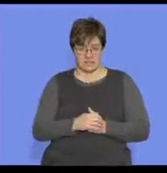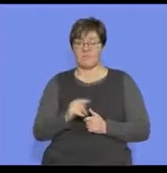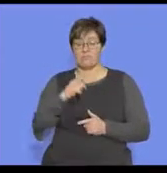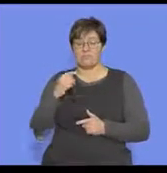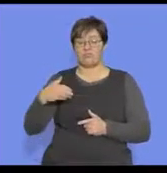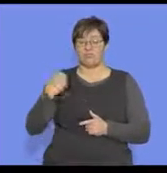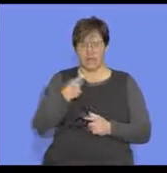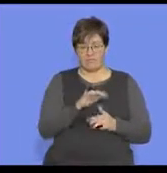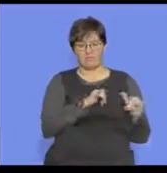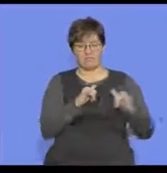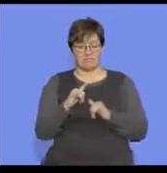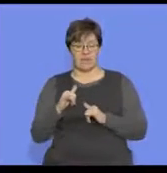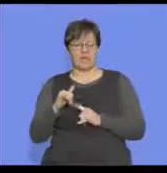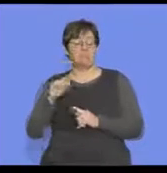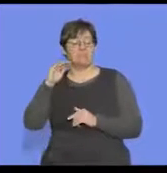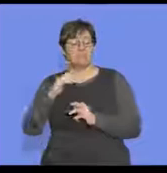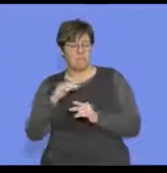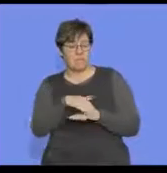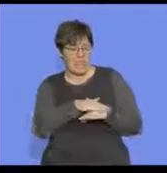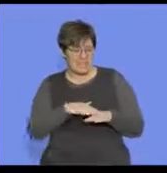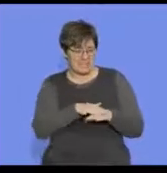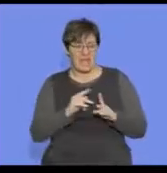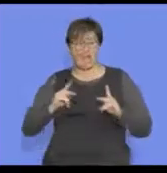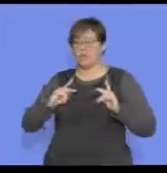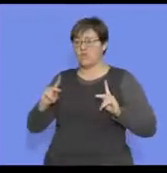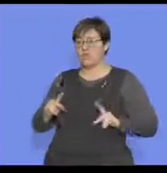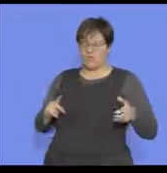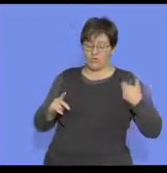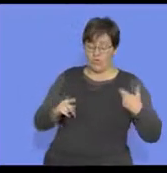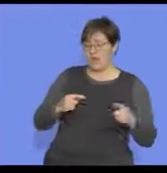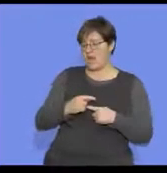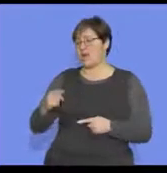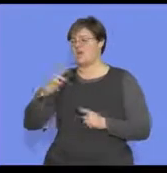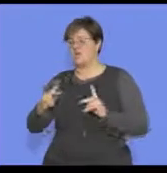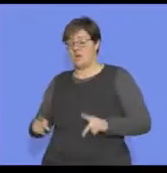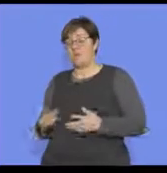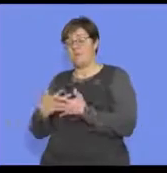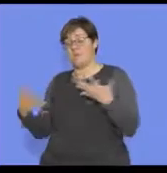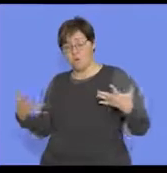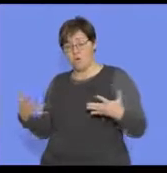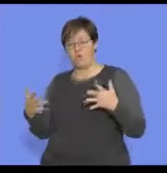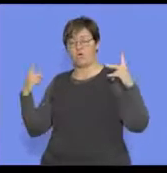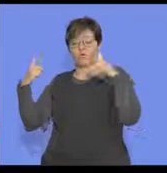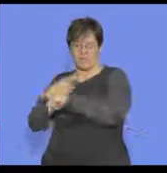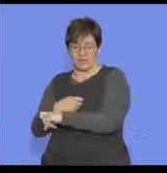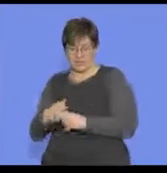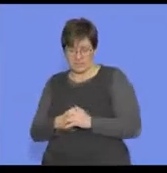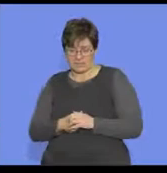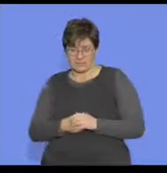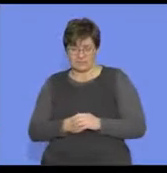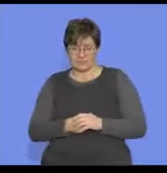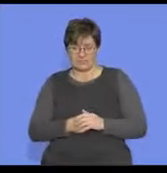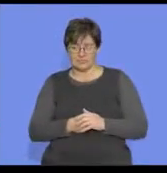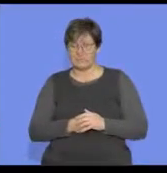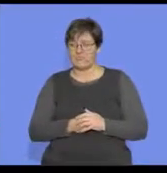gorilla as your most primitive and human, right, as your most complex.